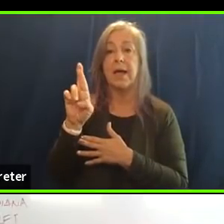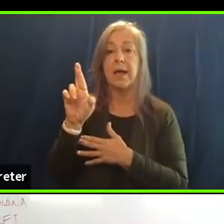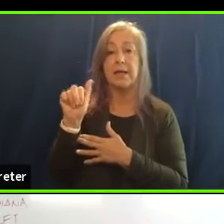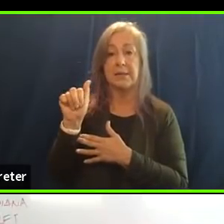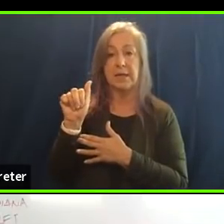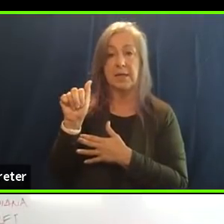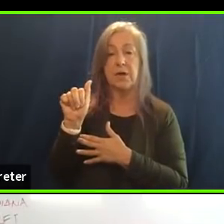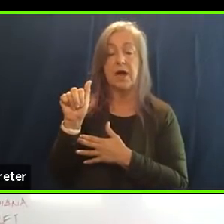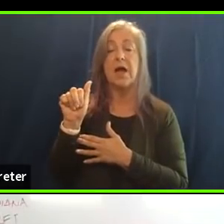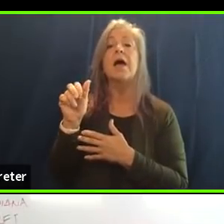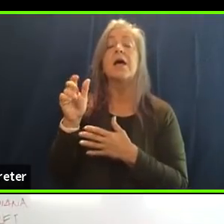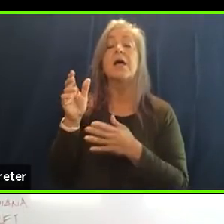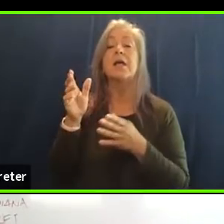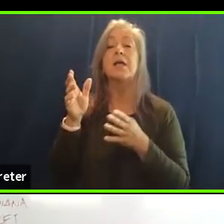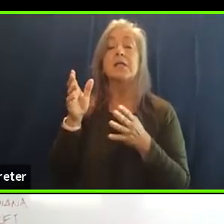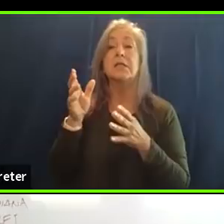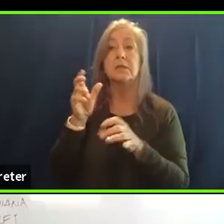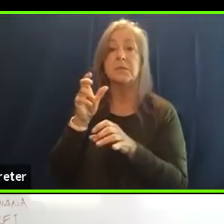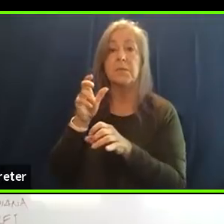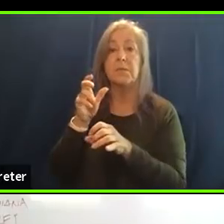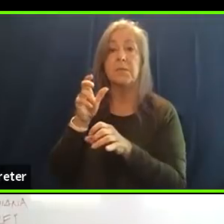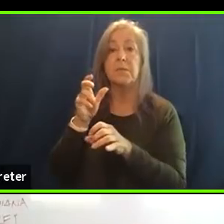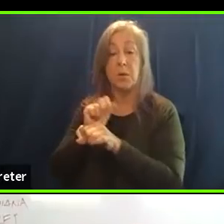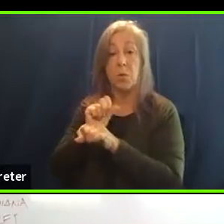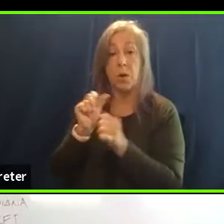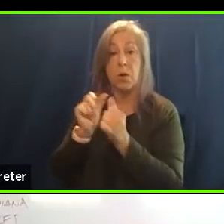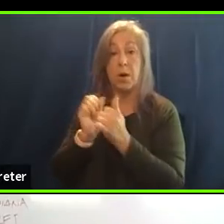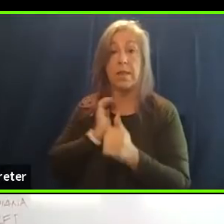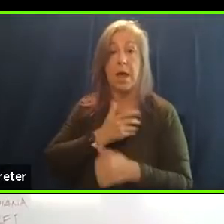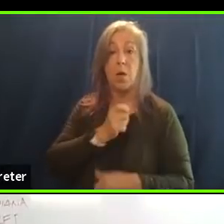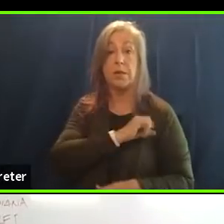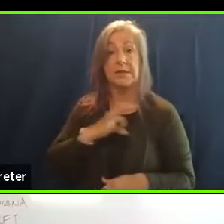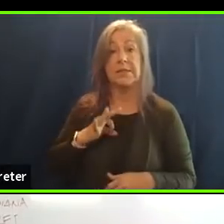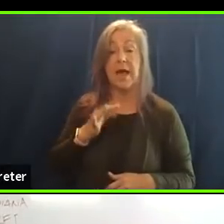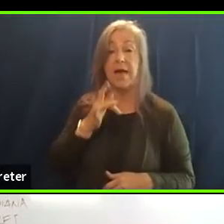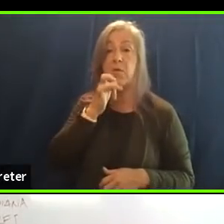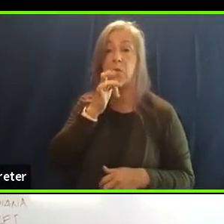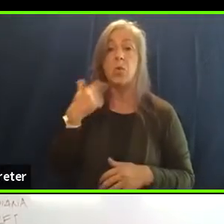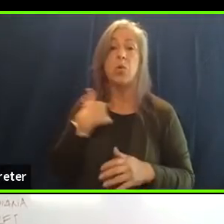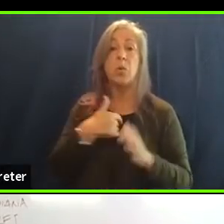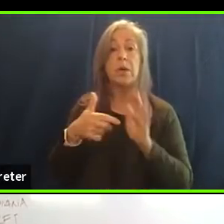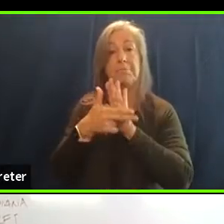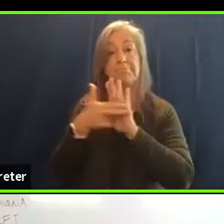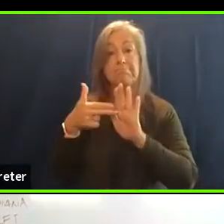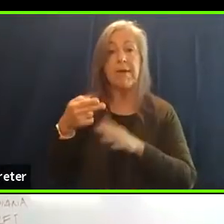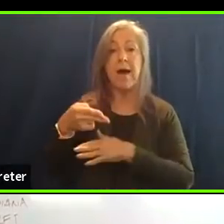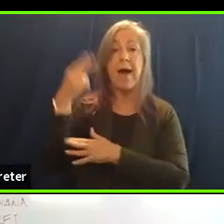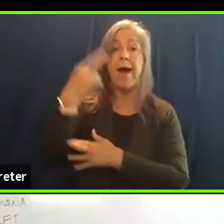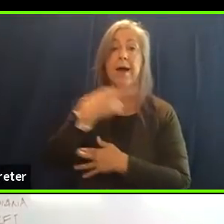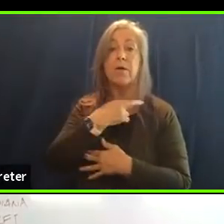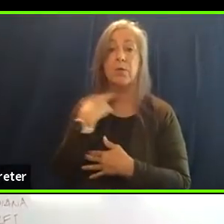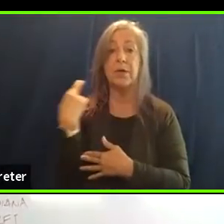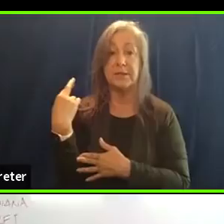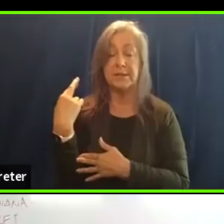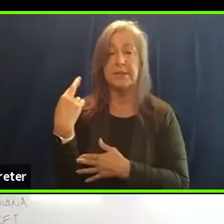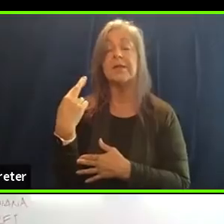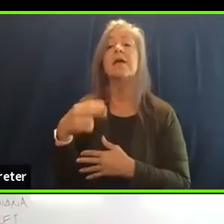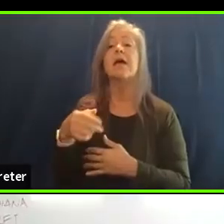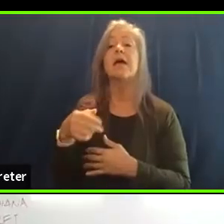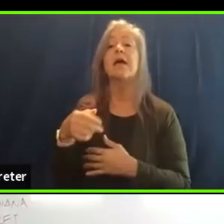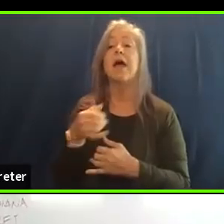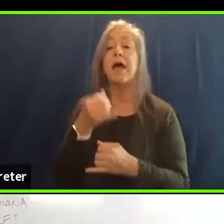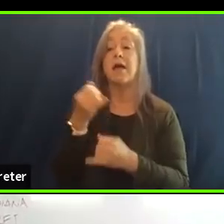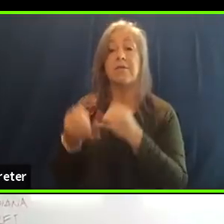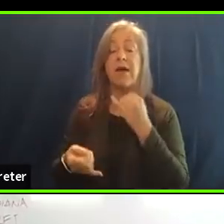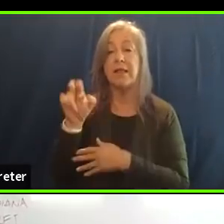with staff who are at high risk on accommodations, and she'll talk about that today. Then finally, Nancy Lopez-Williams is our